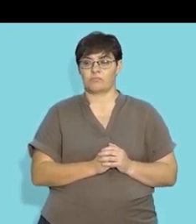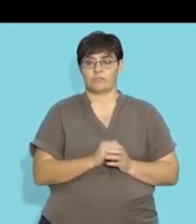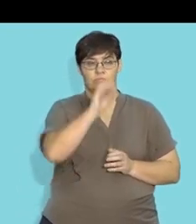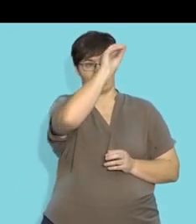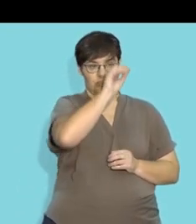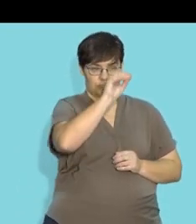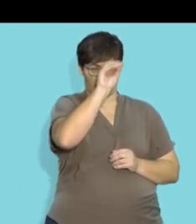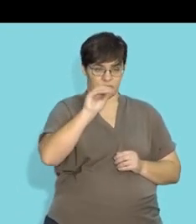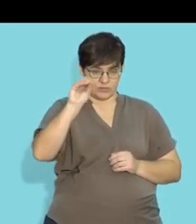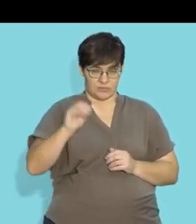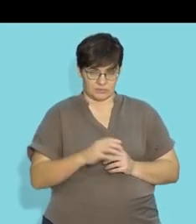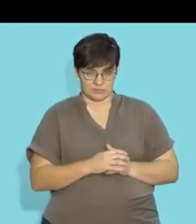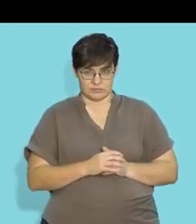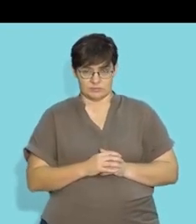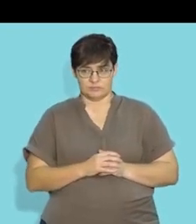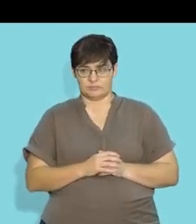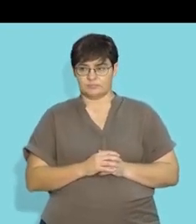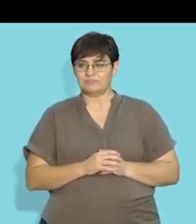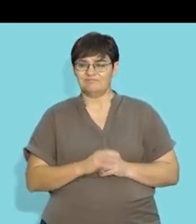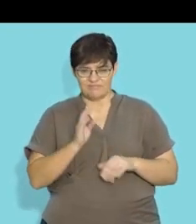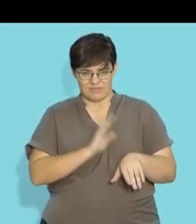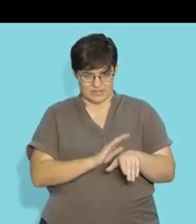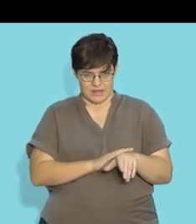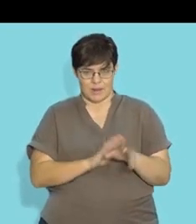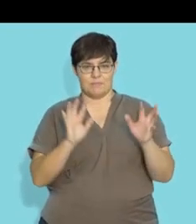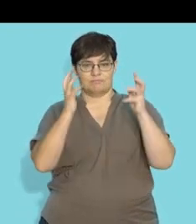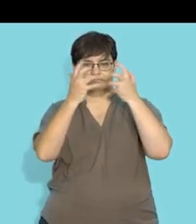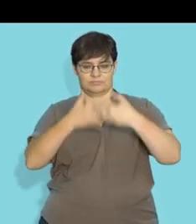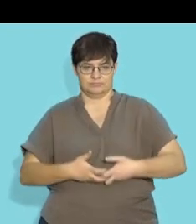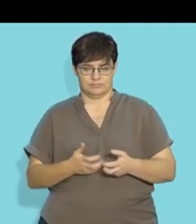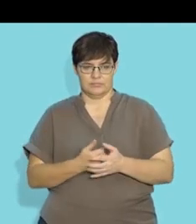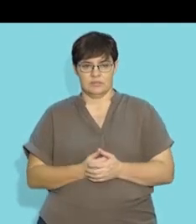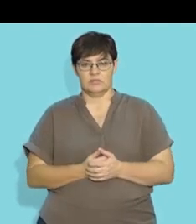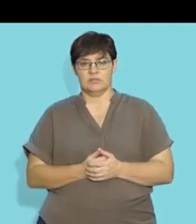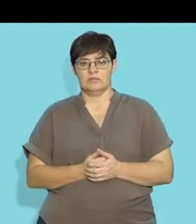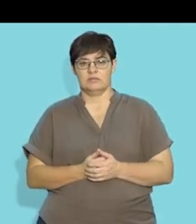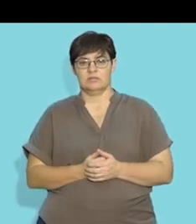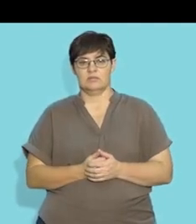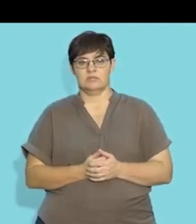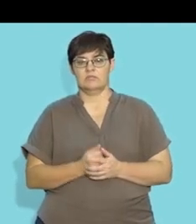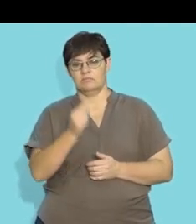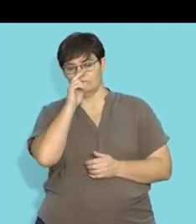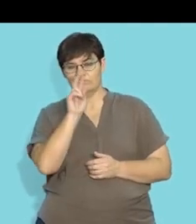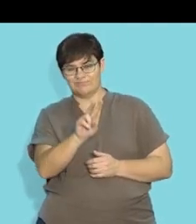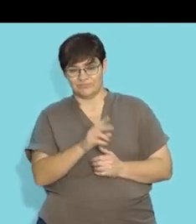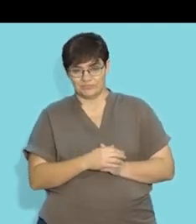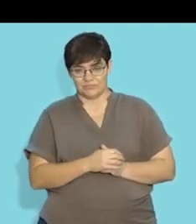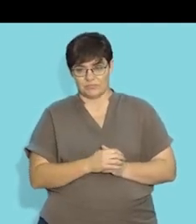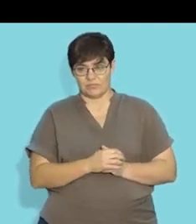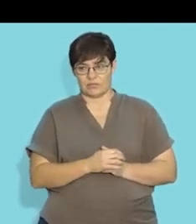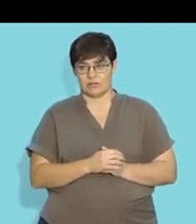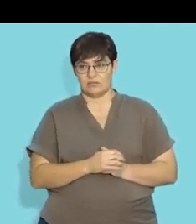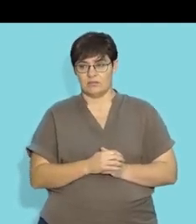event. So there's a scatter plot. Those are the times for men. So there's a scatter plot. You can